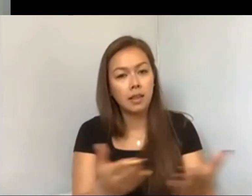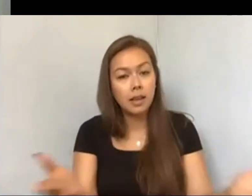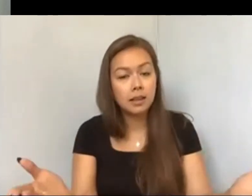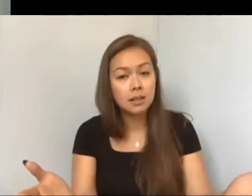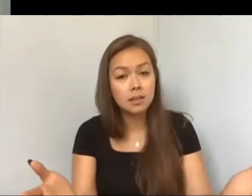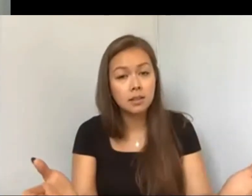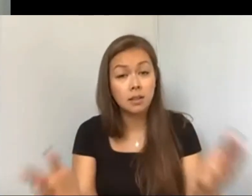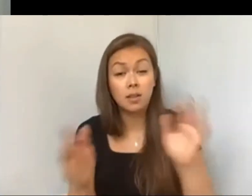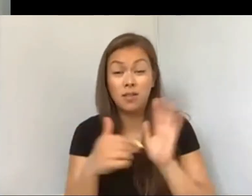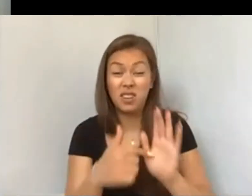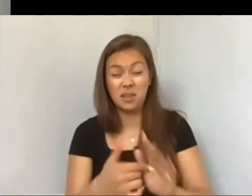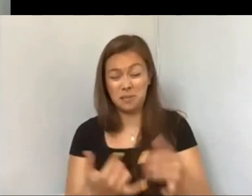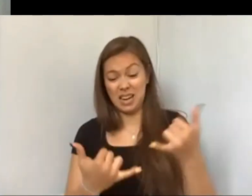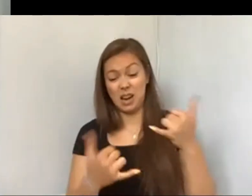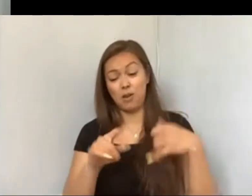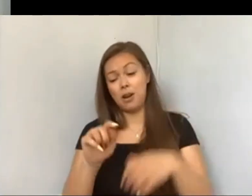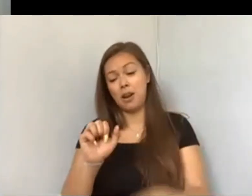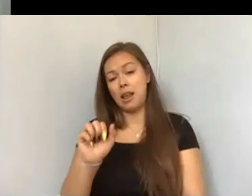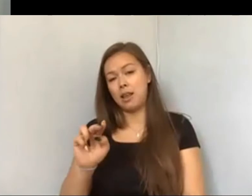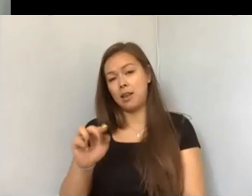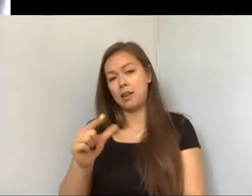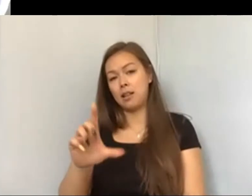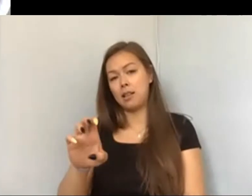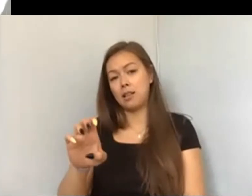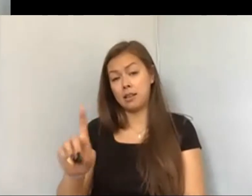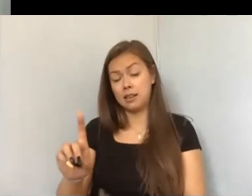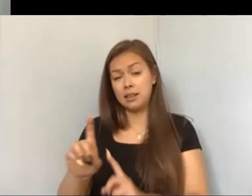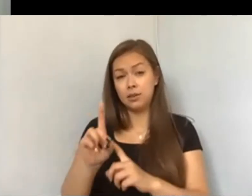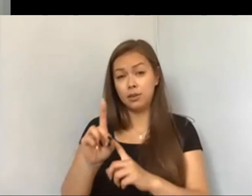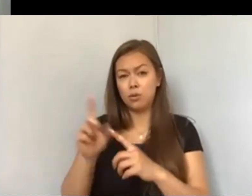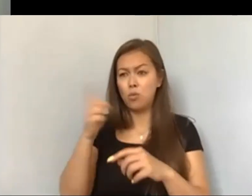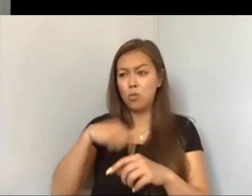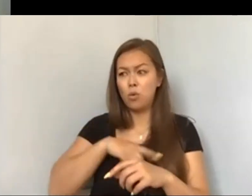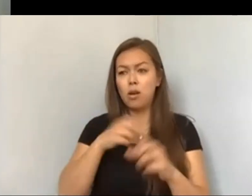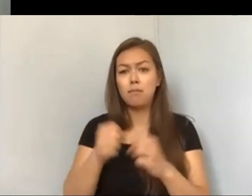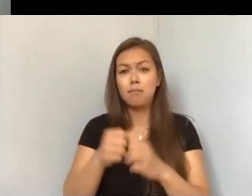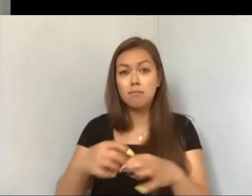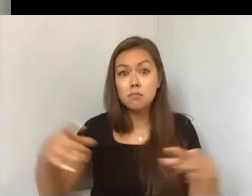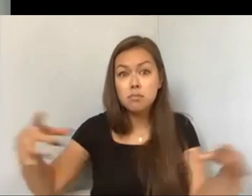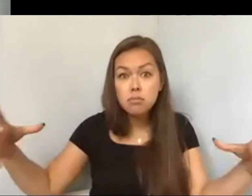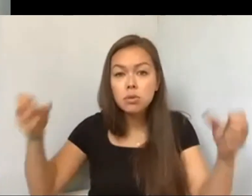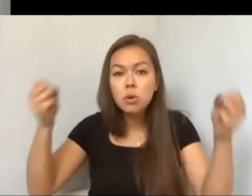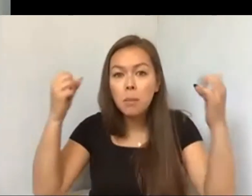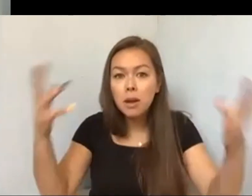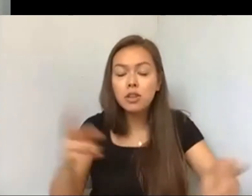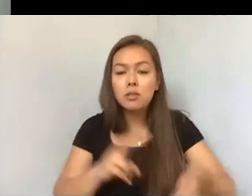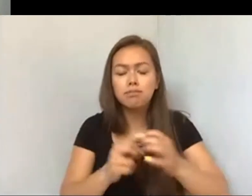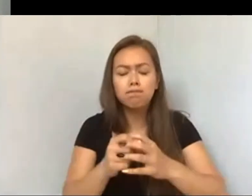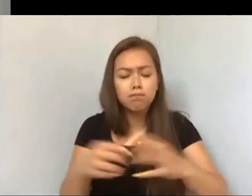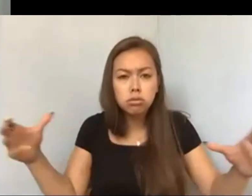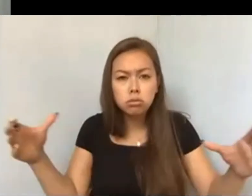and I really want to look at our digital storage and how we're organizing everything